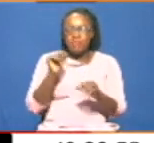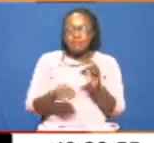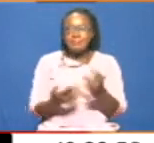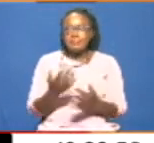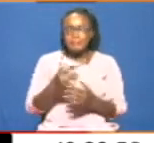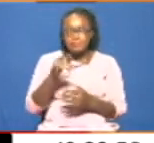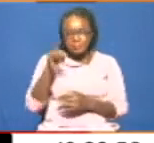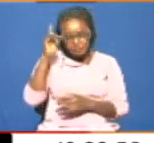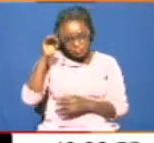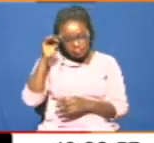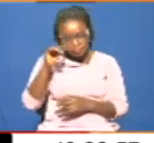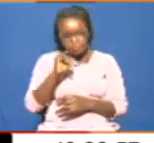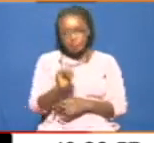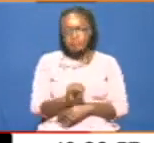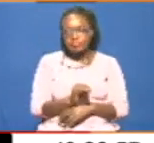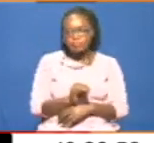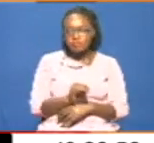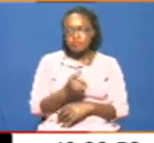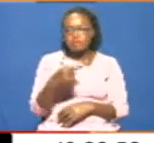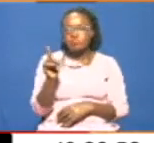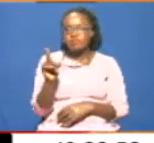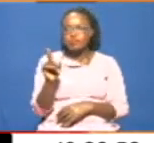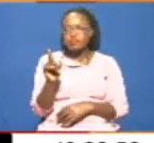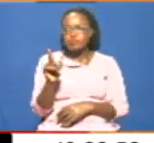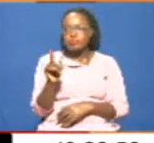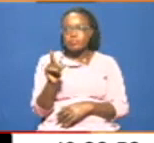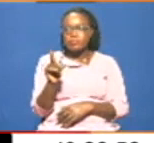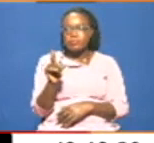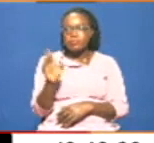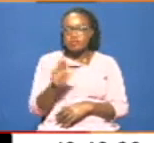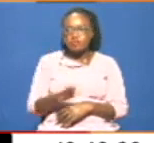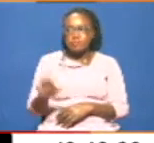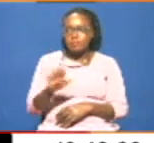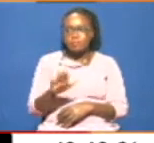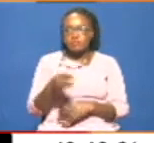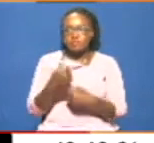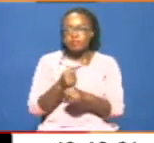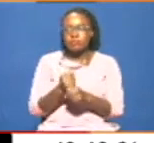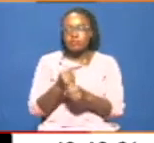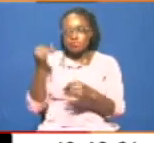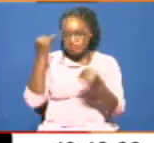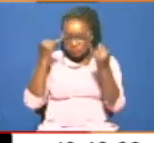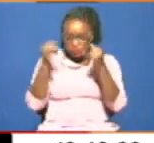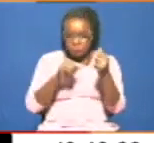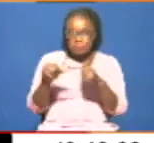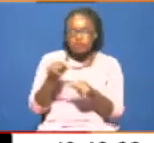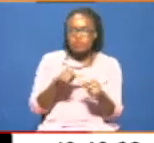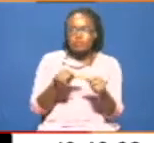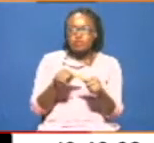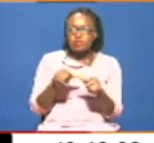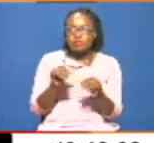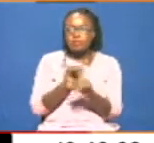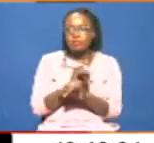Or it's just having the right environment for producing and innovating around